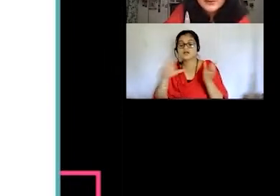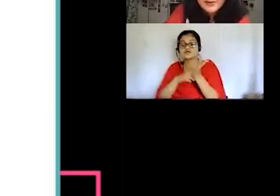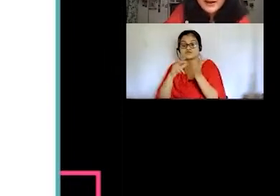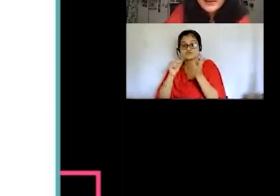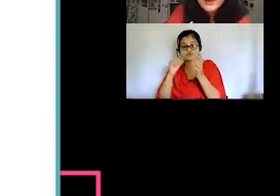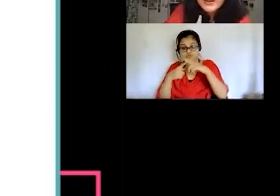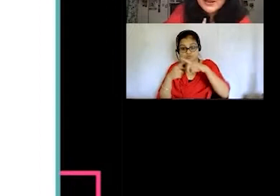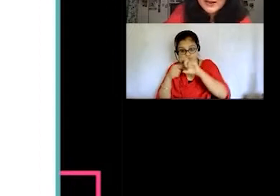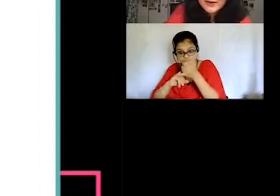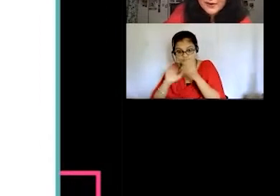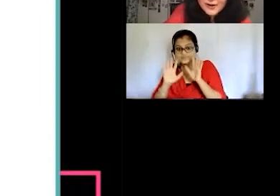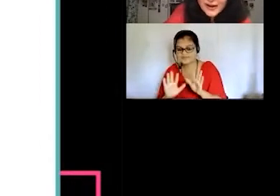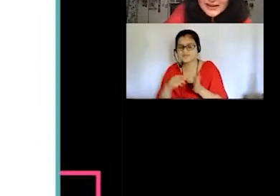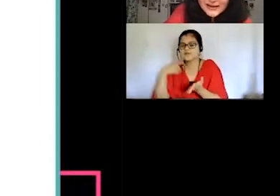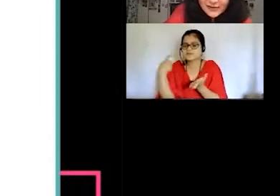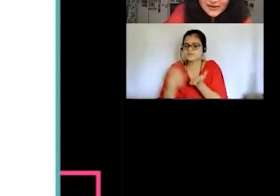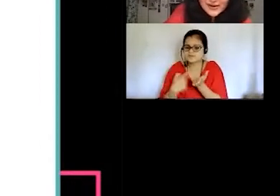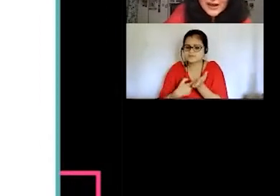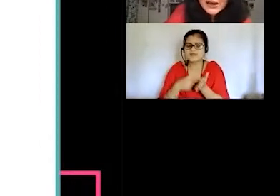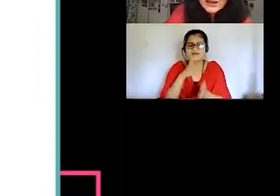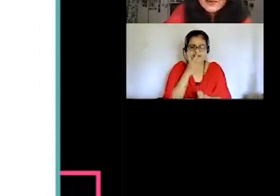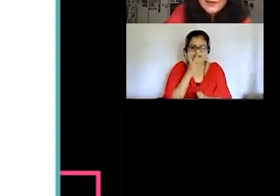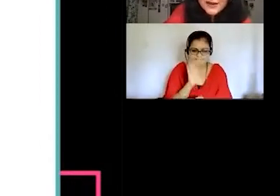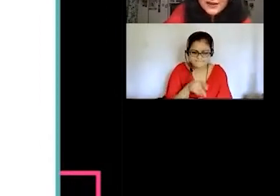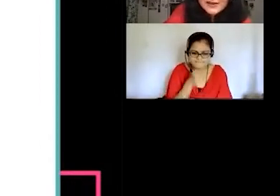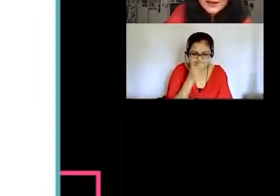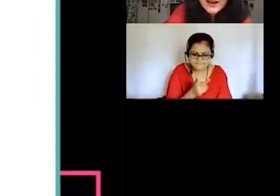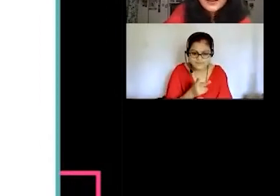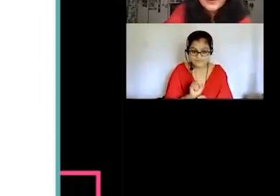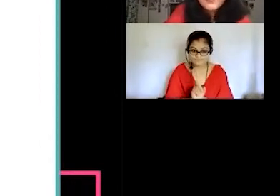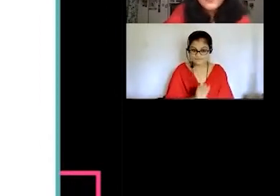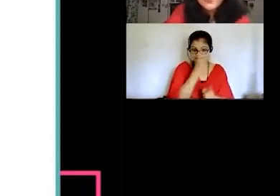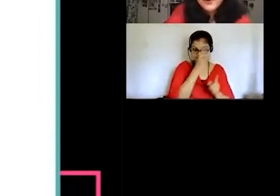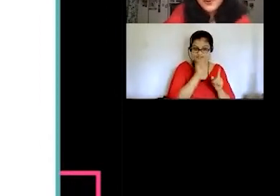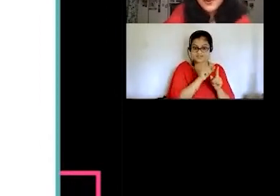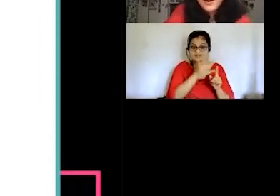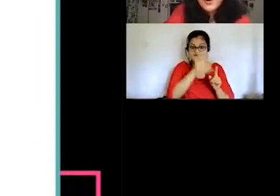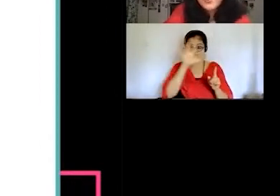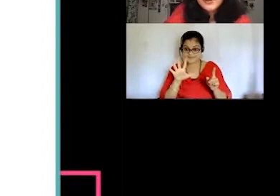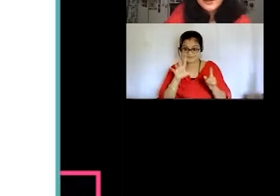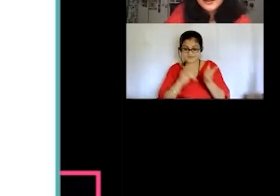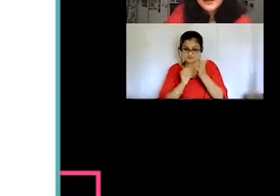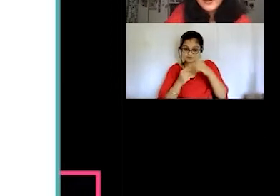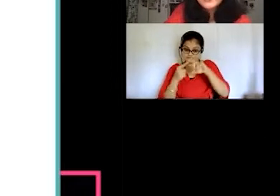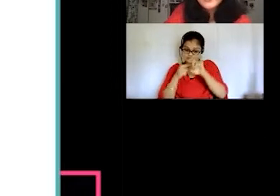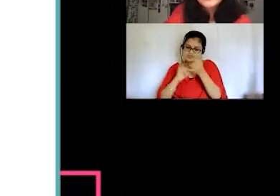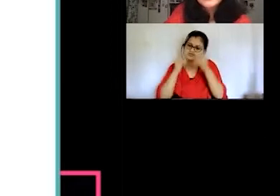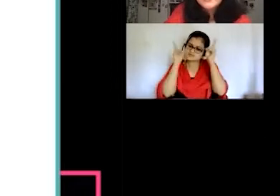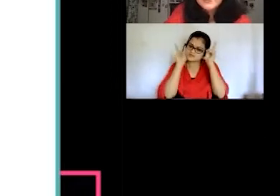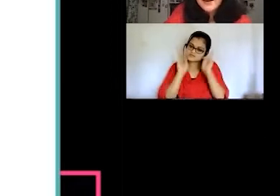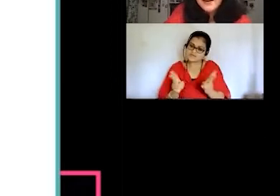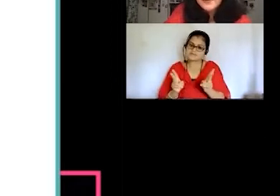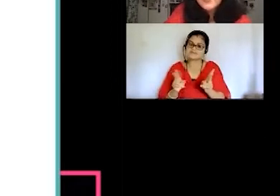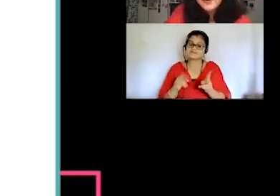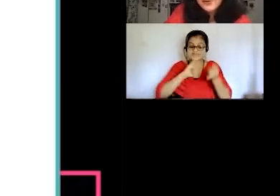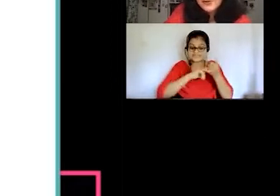rules apply that we take as given. The first and the 5th note are constant. That is the